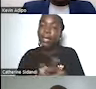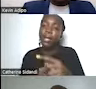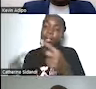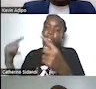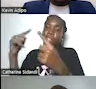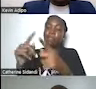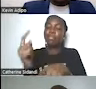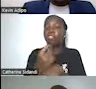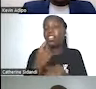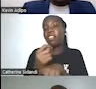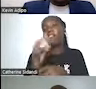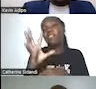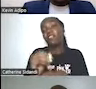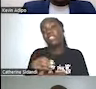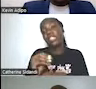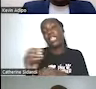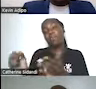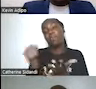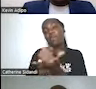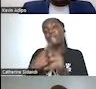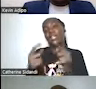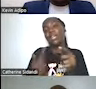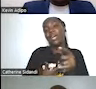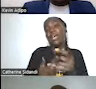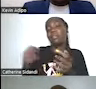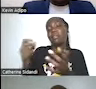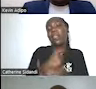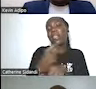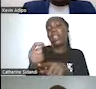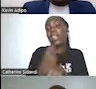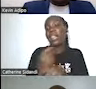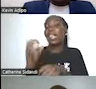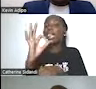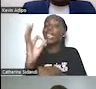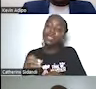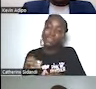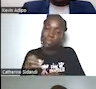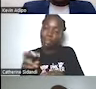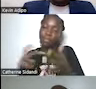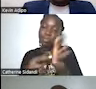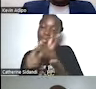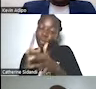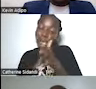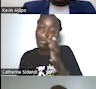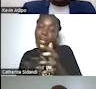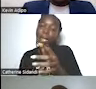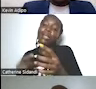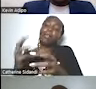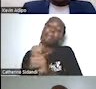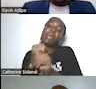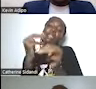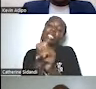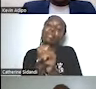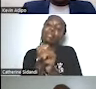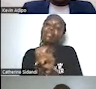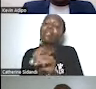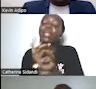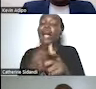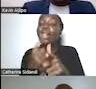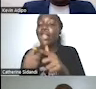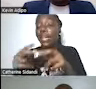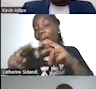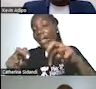50 employees, but we only train 30. So 30 becomes our metric, number of employees trained, our metric. Then analytics now will go